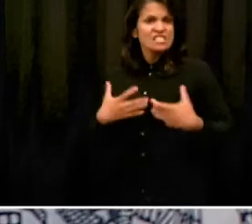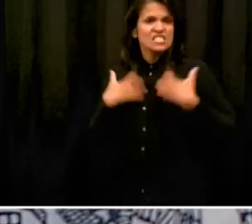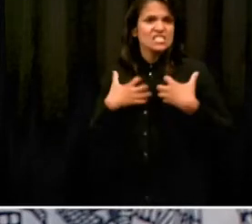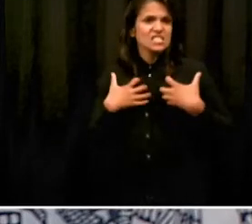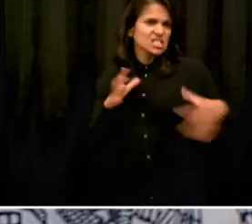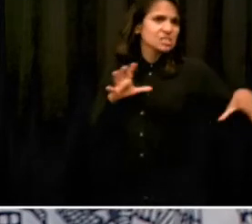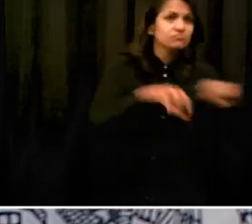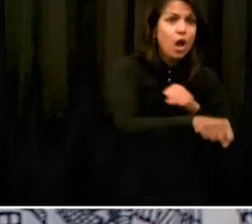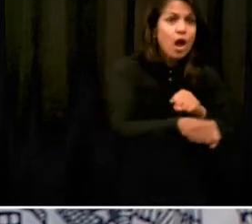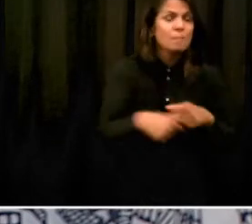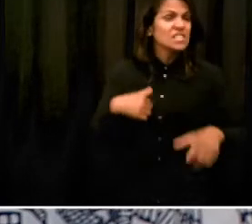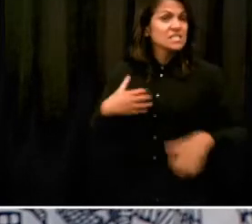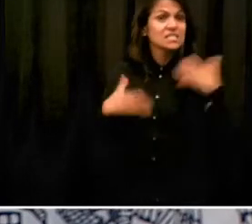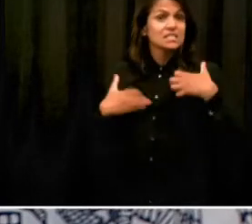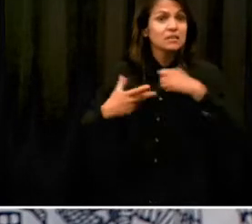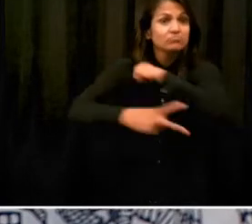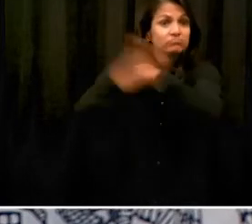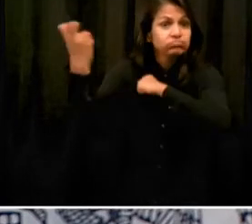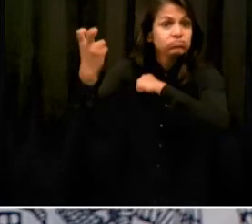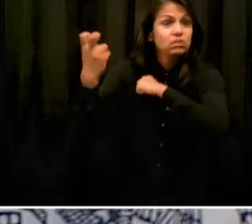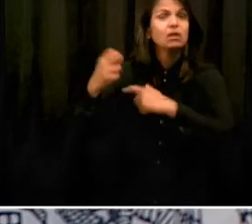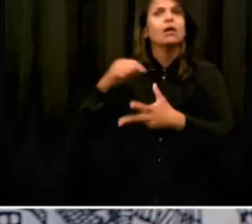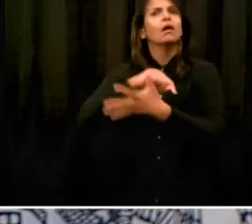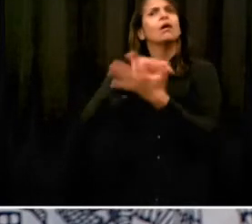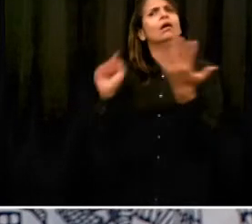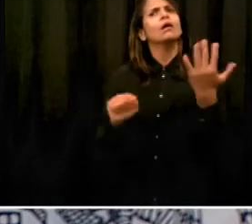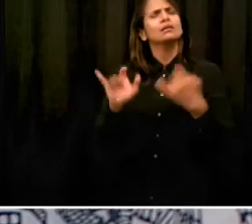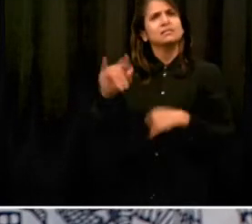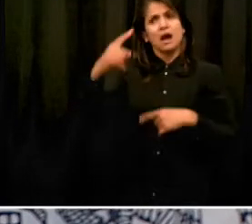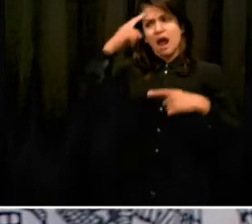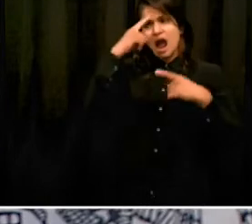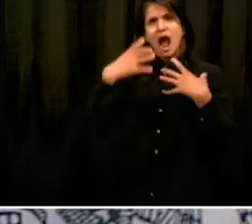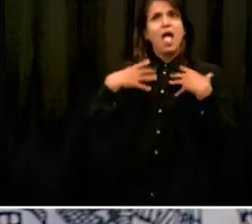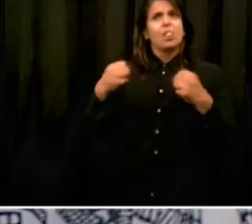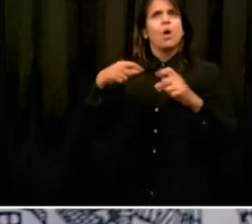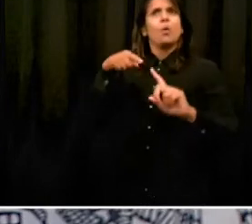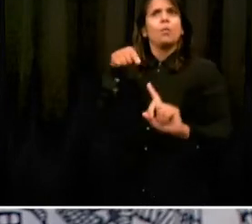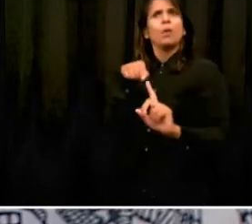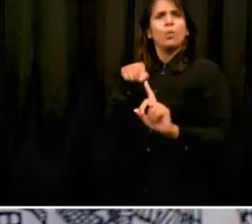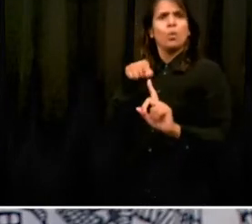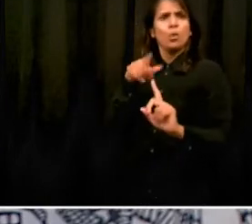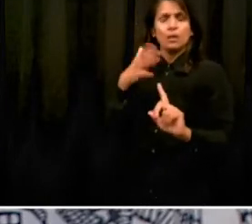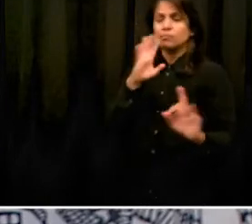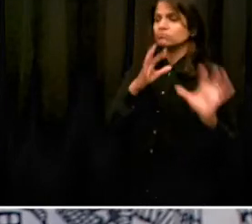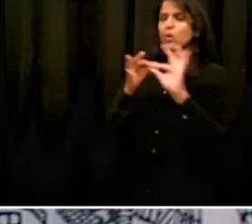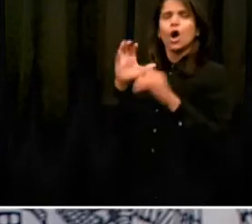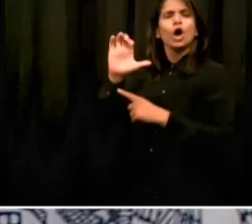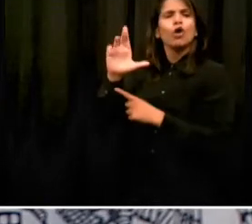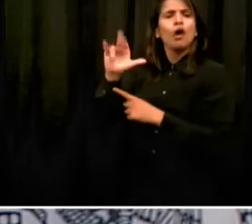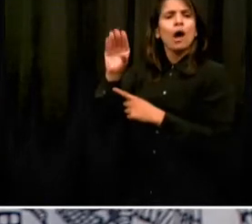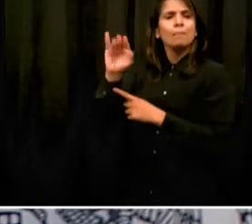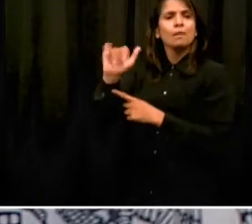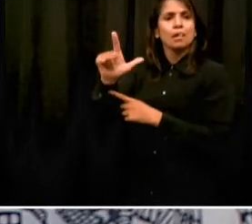mental health and criminal justice? And I think you're raising a really, really important point here.